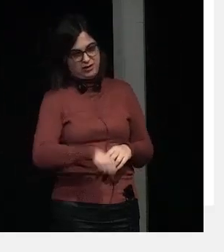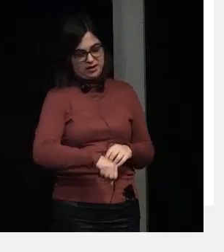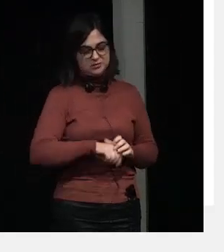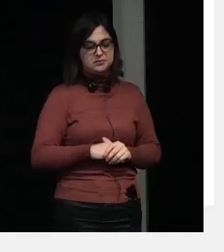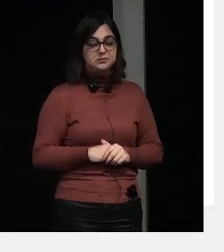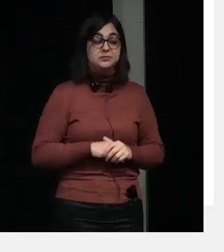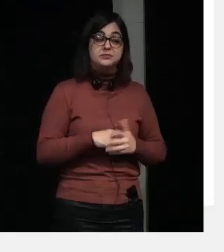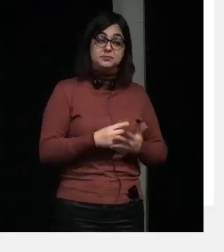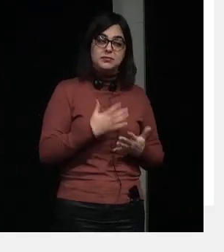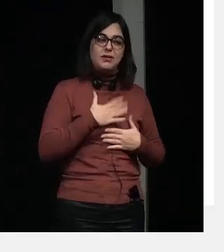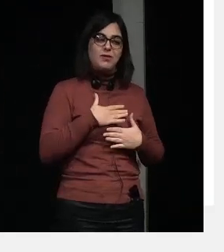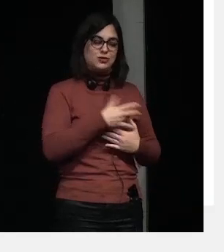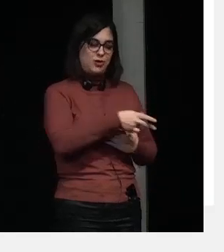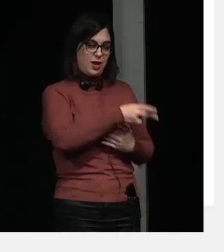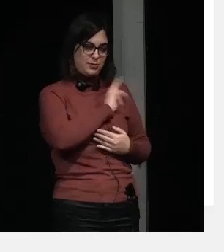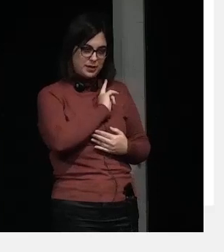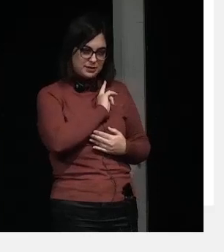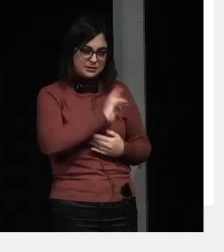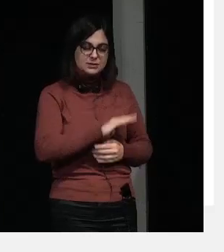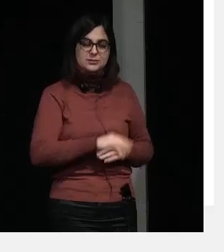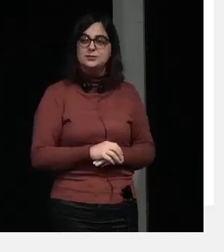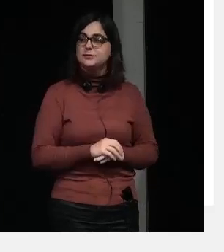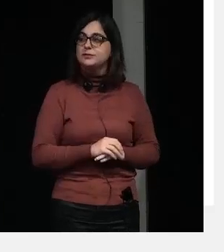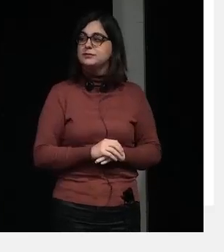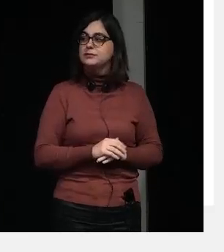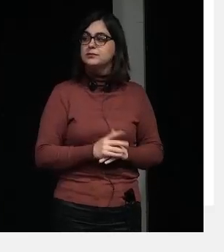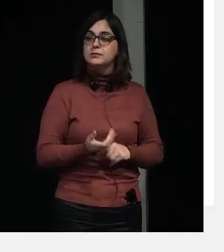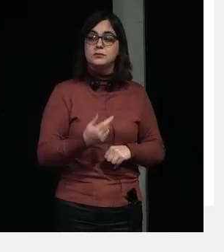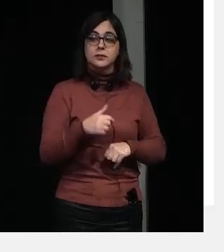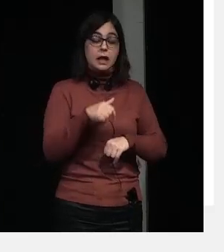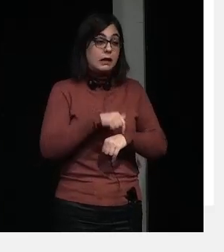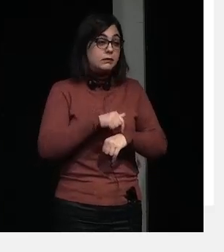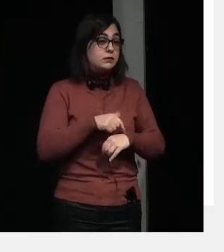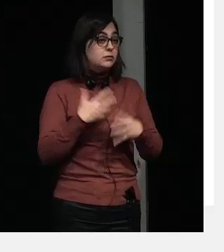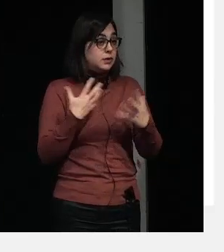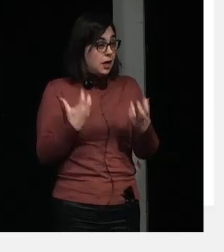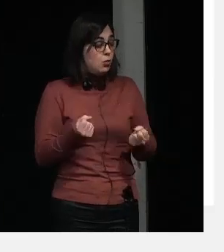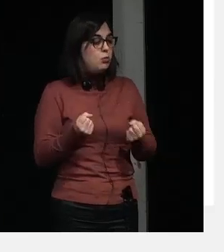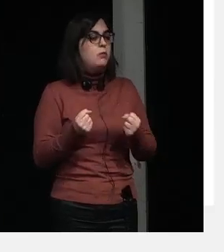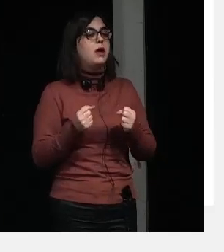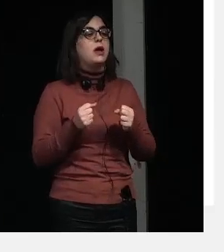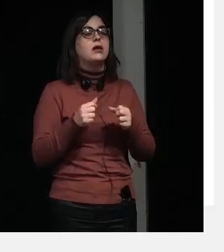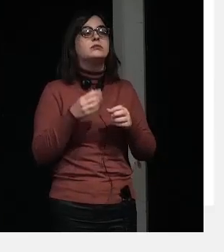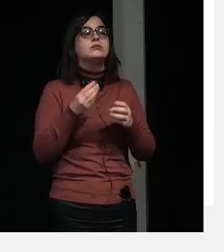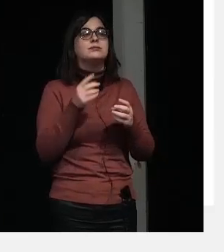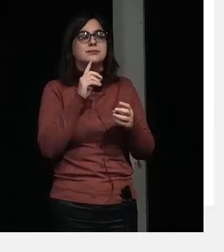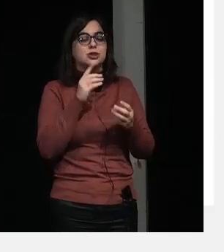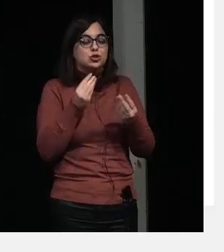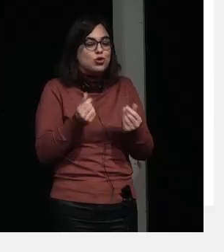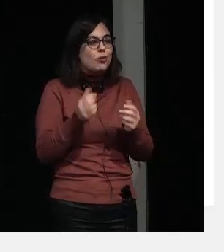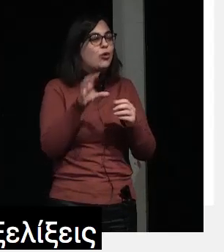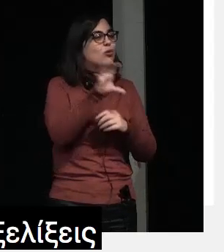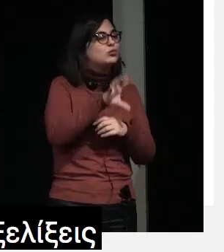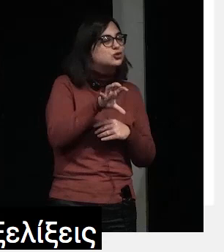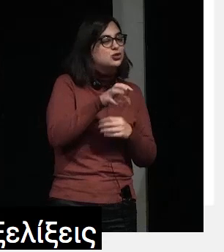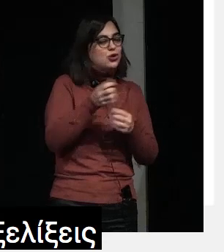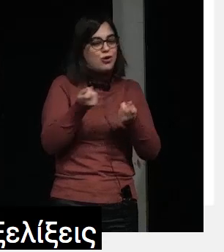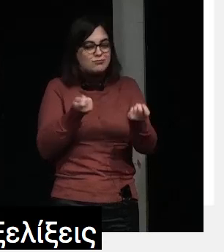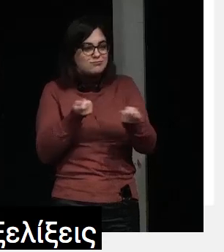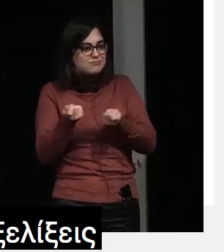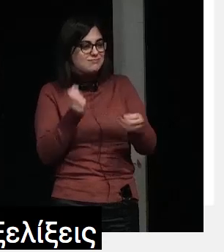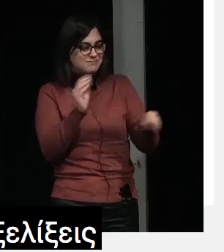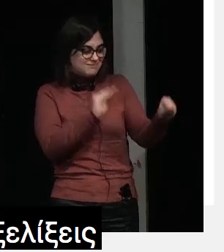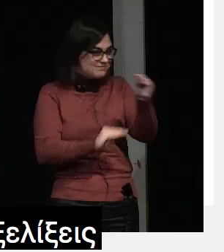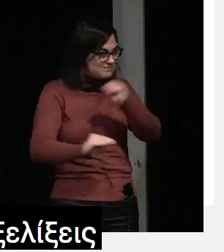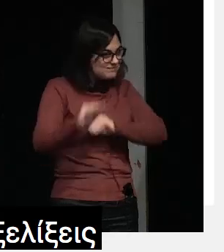that. Given the fact that there are still some handicaps in the way we organize museums,